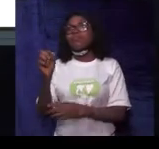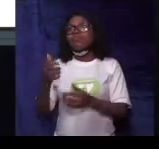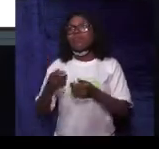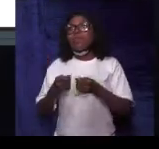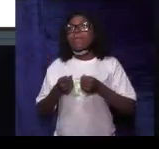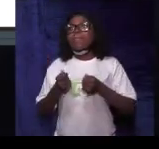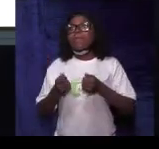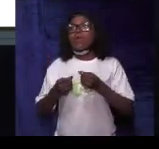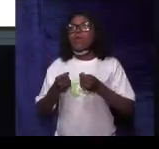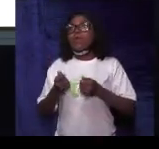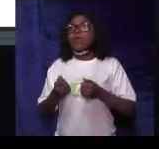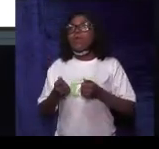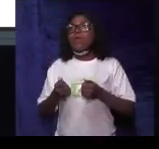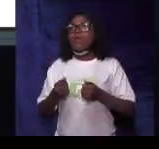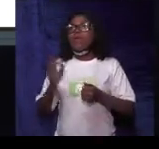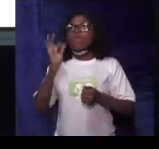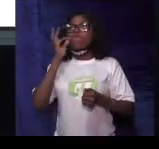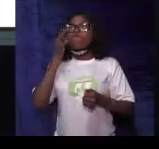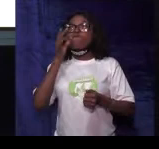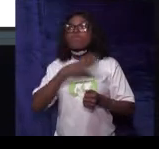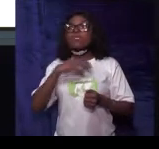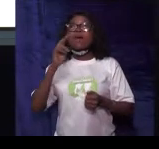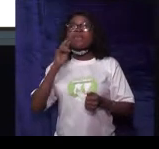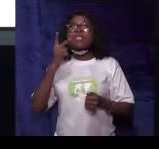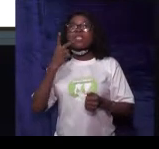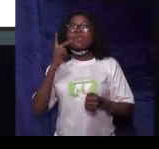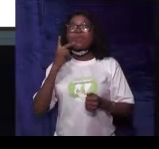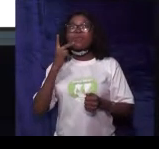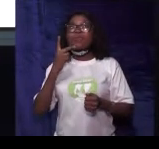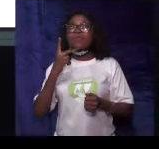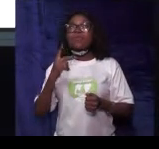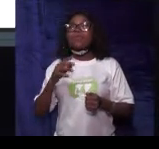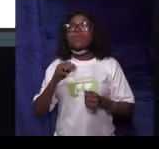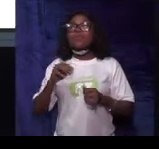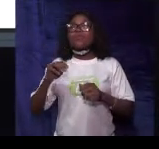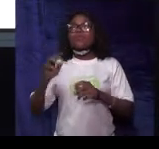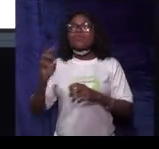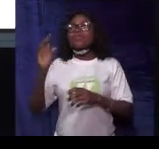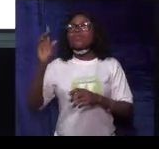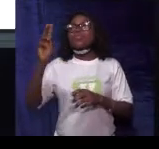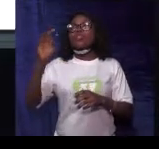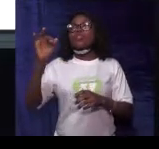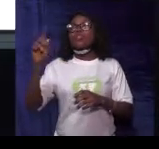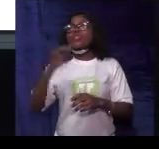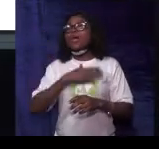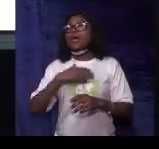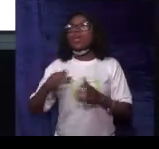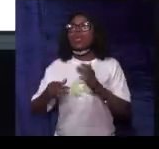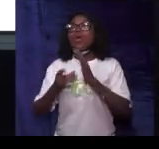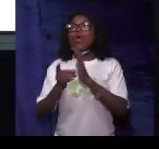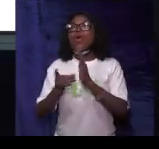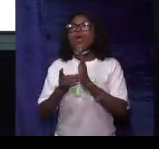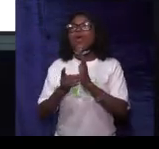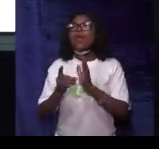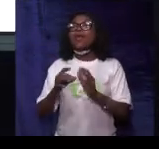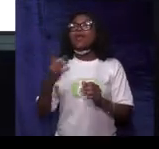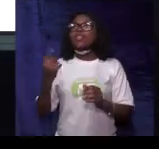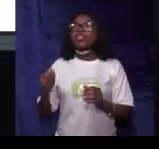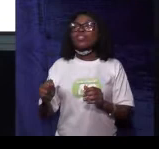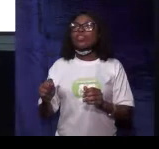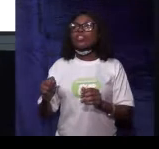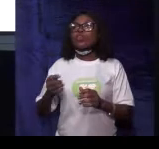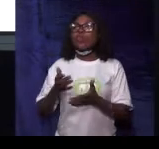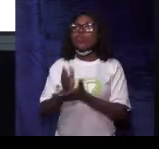in dash. A. Milk. B. Fruits and vegetables. C. Nuts. D. Oil. What's the